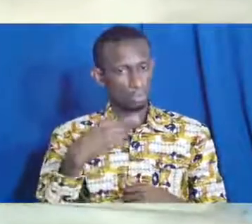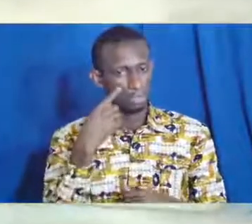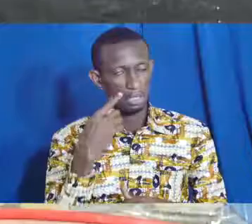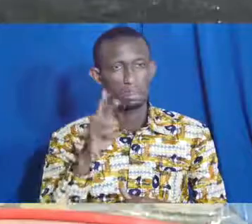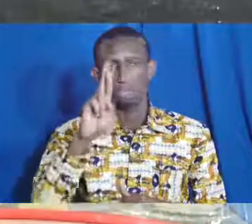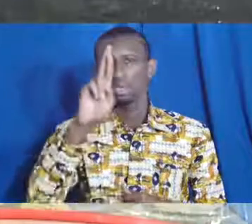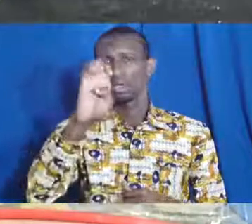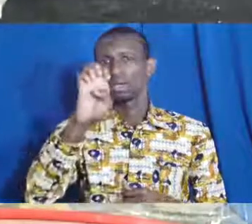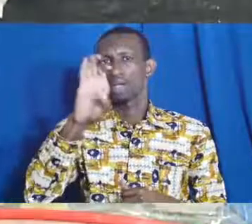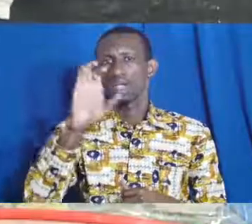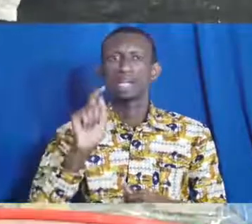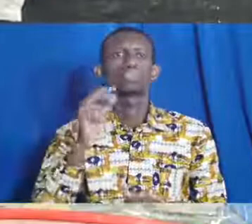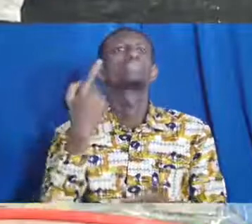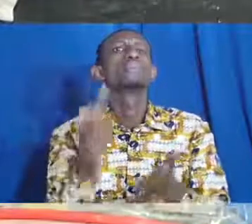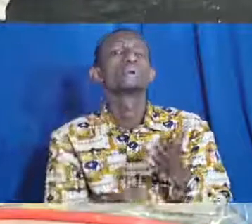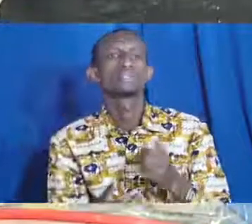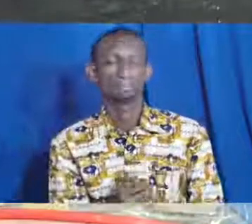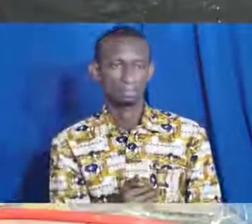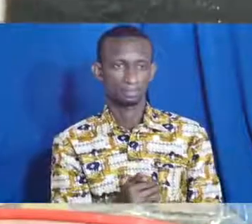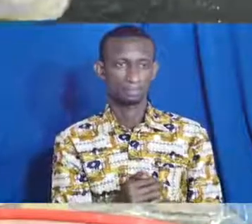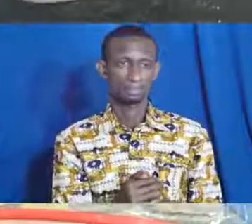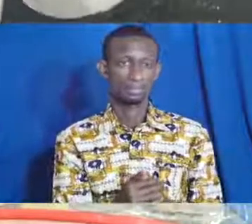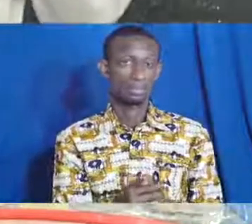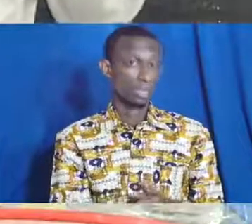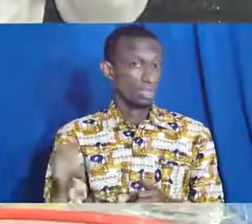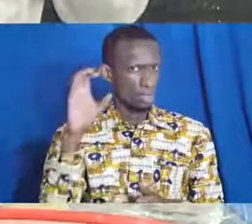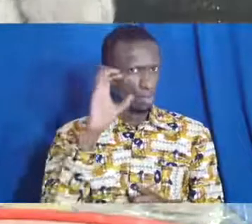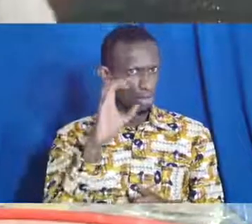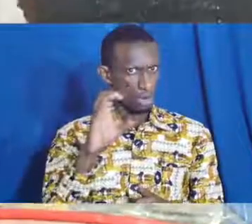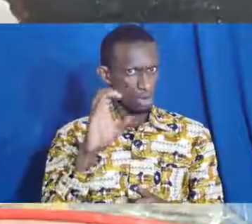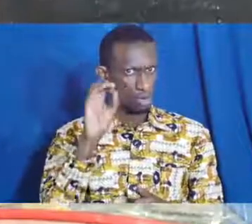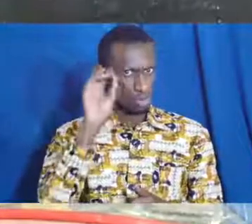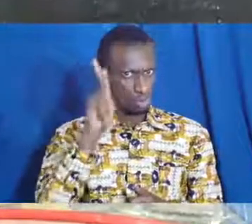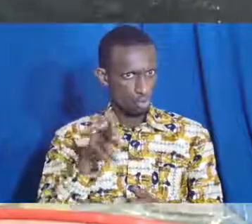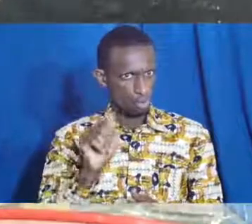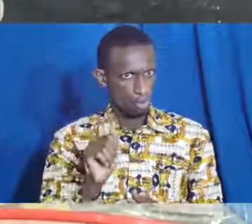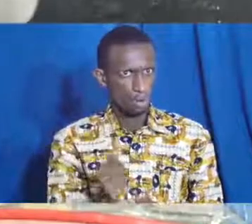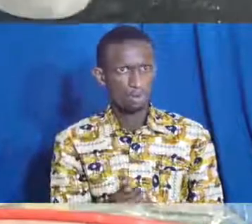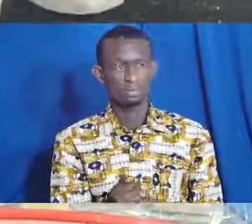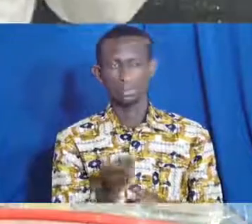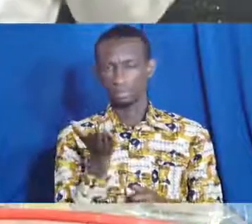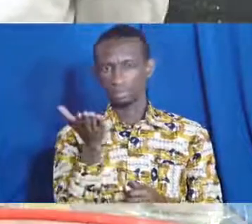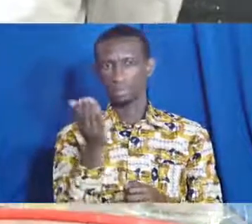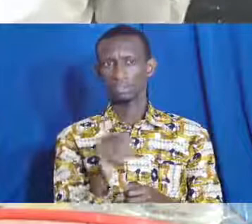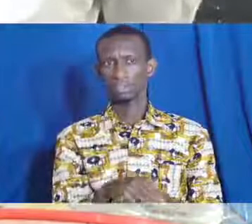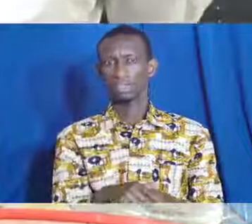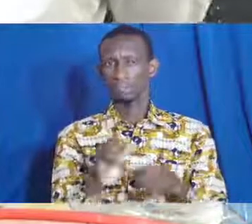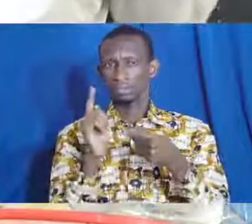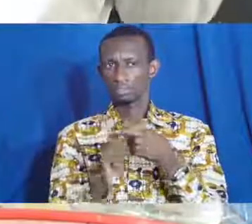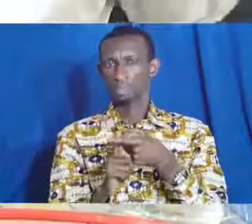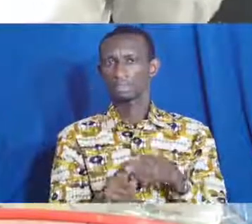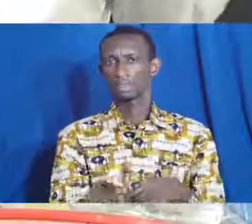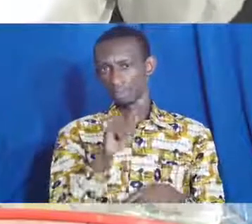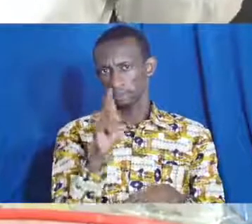So the copper is dispersed, and then you have this zinc